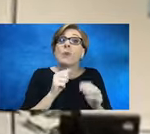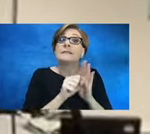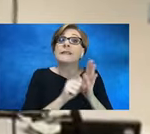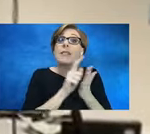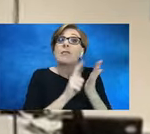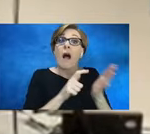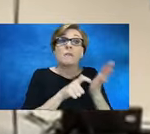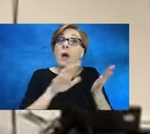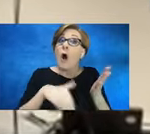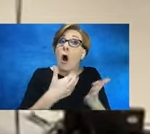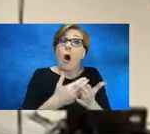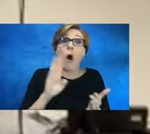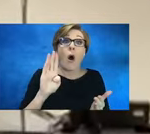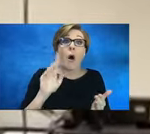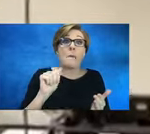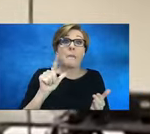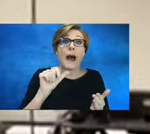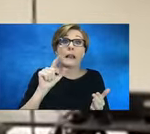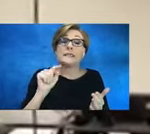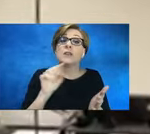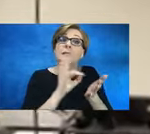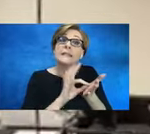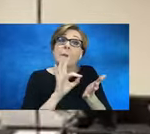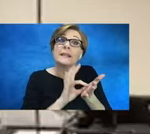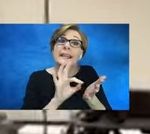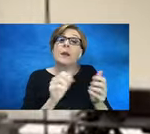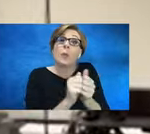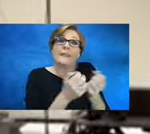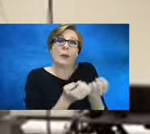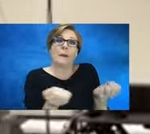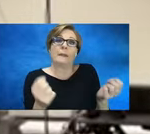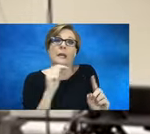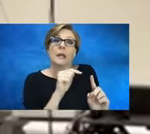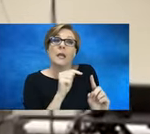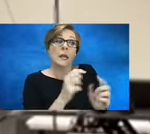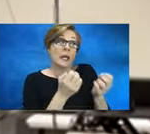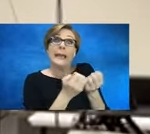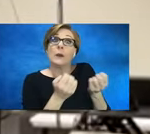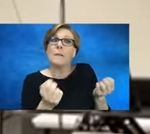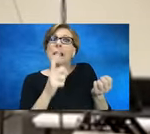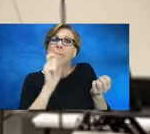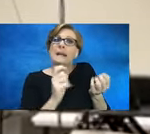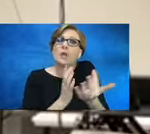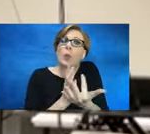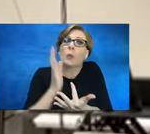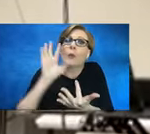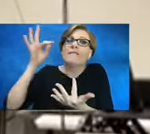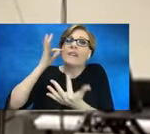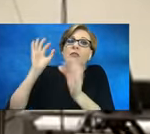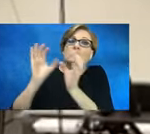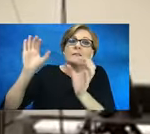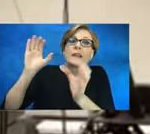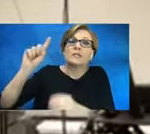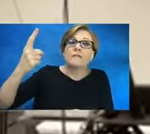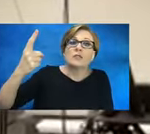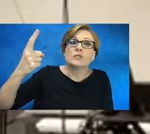requires that all ballots be tabulated or counted with equipment, but that equipment needs to go through a federal certification process. So